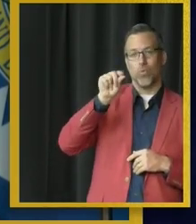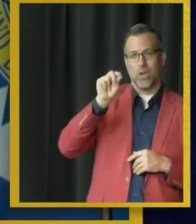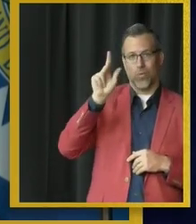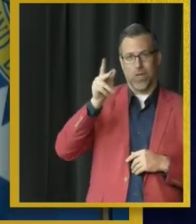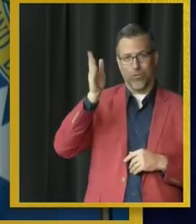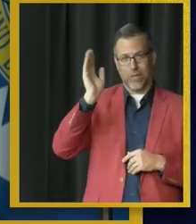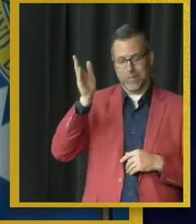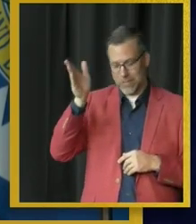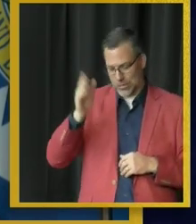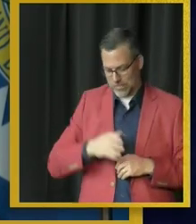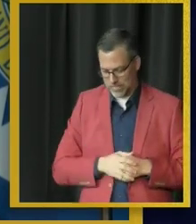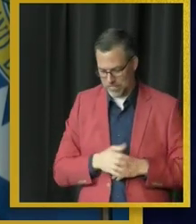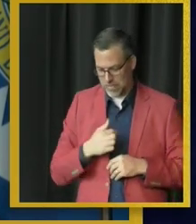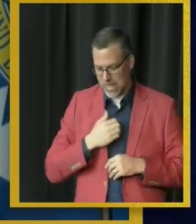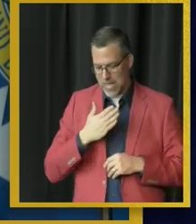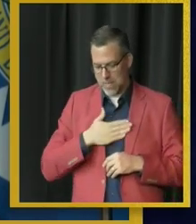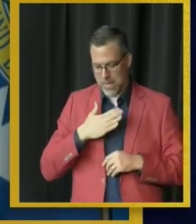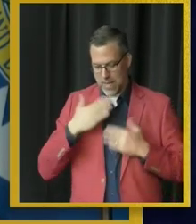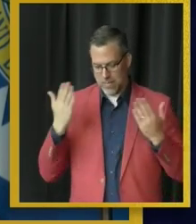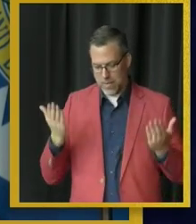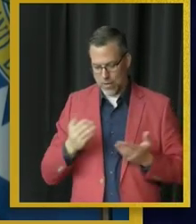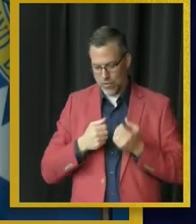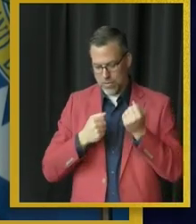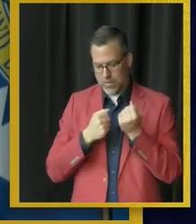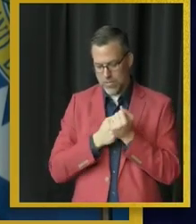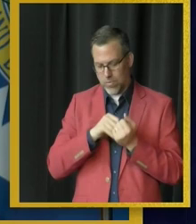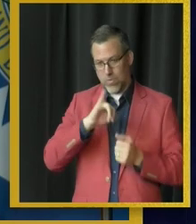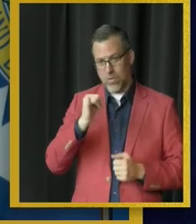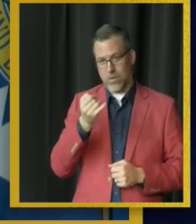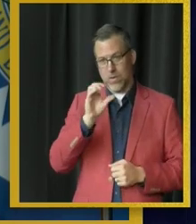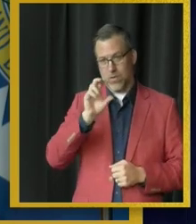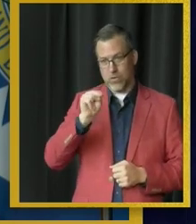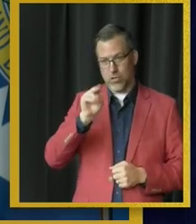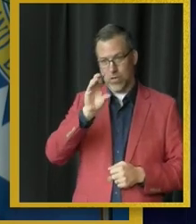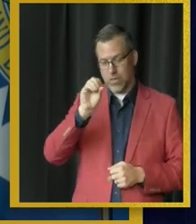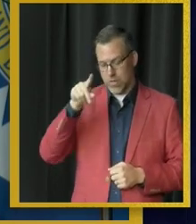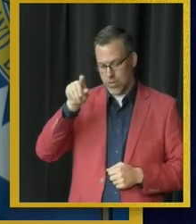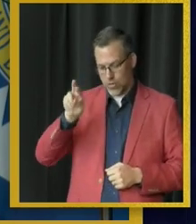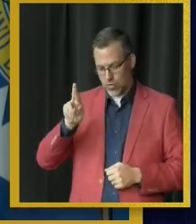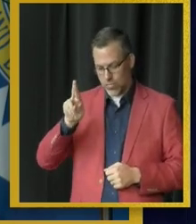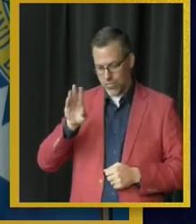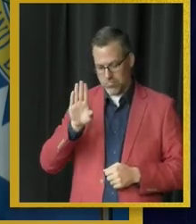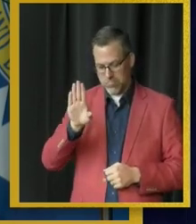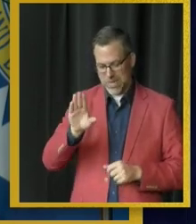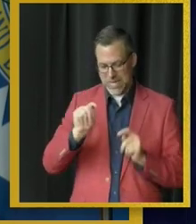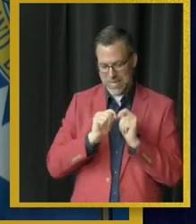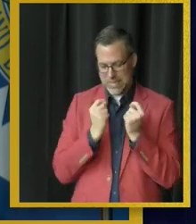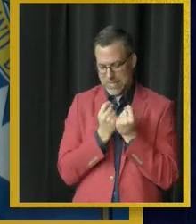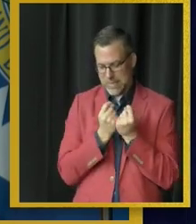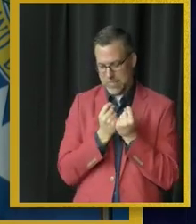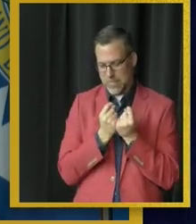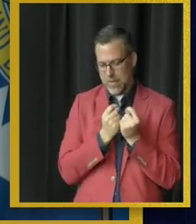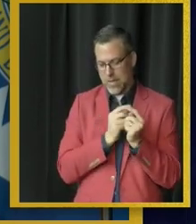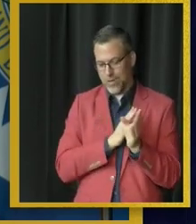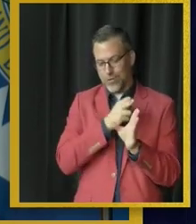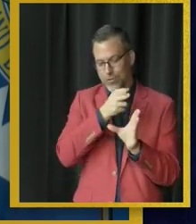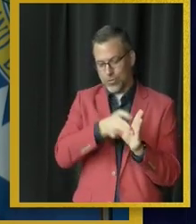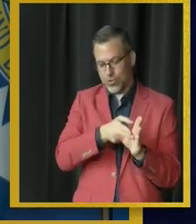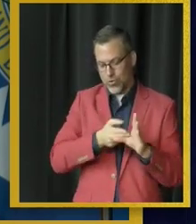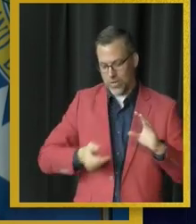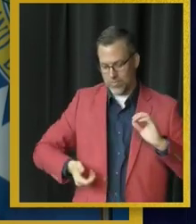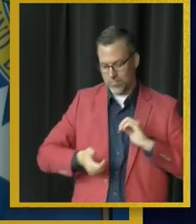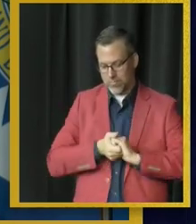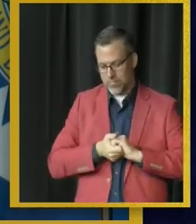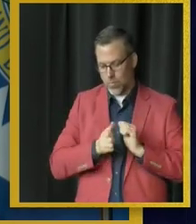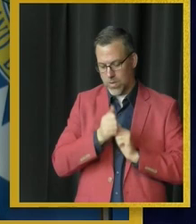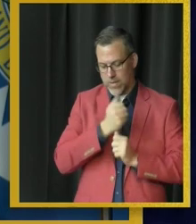2023. I'm glad to be here to support Mayor John Cooper and his great team, and to join hand in hand